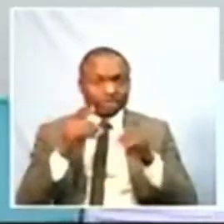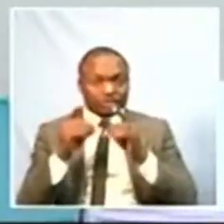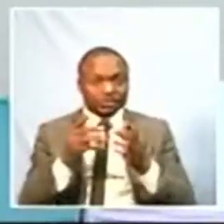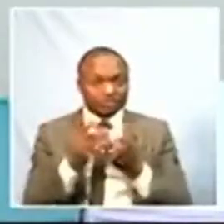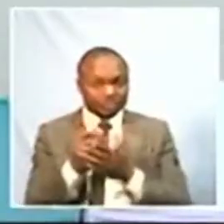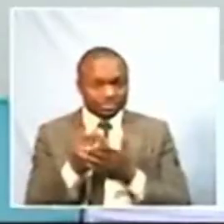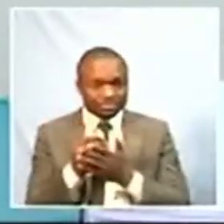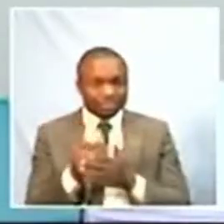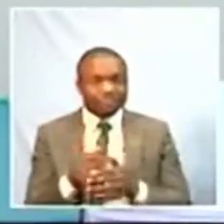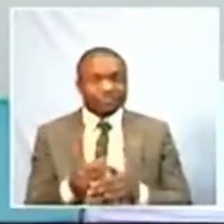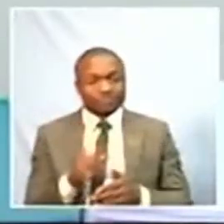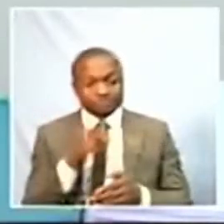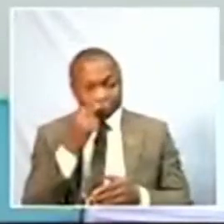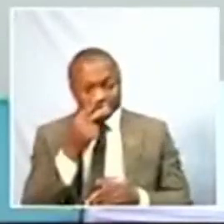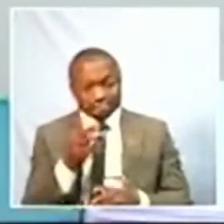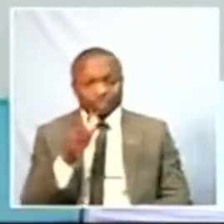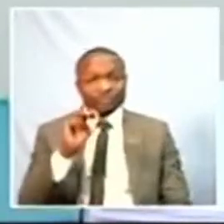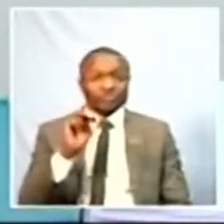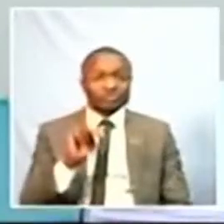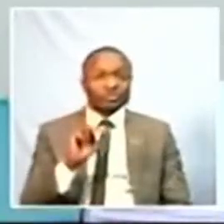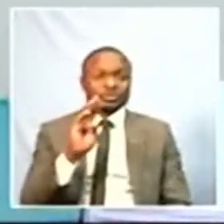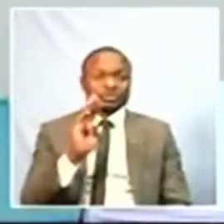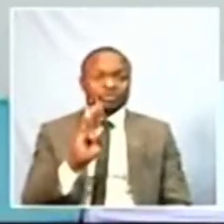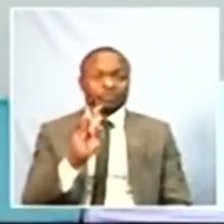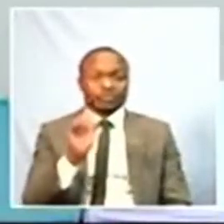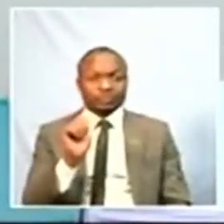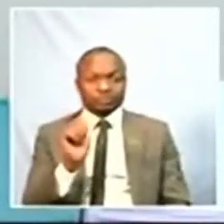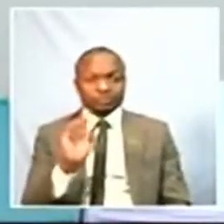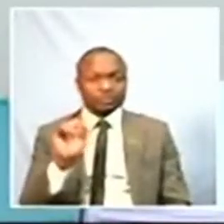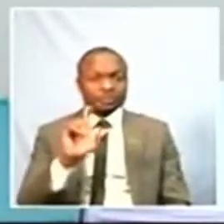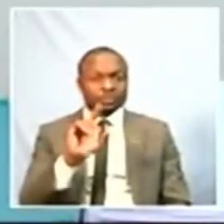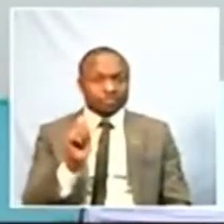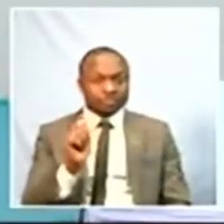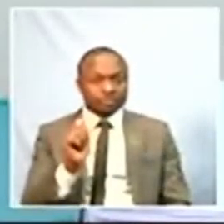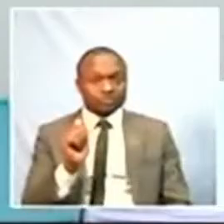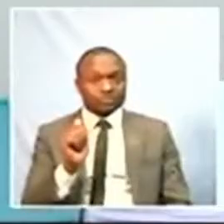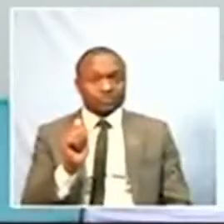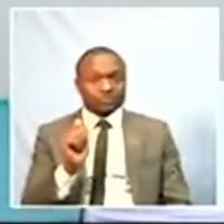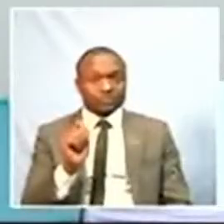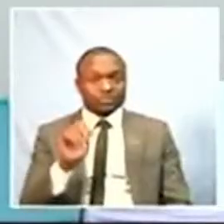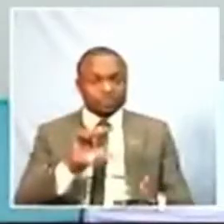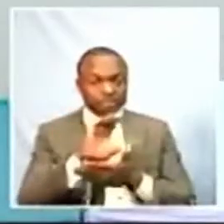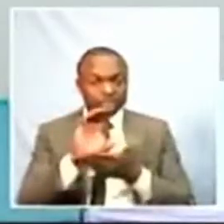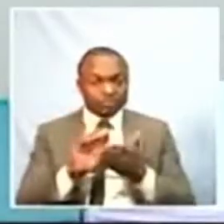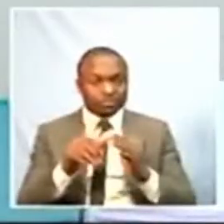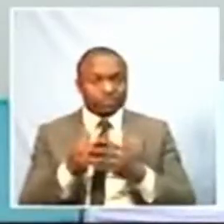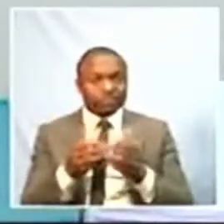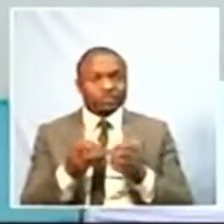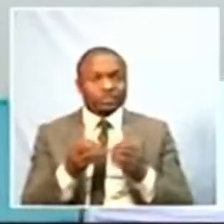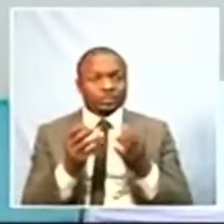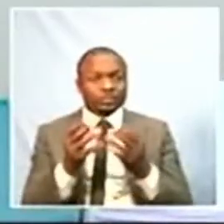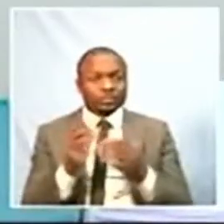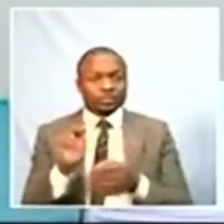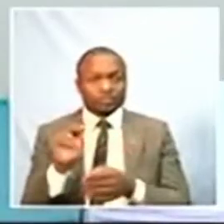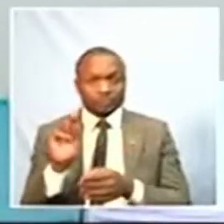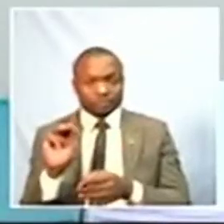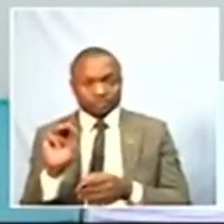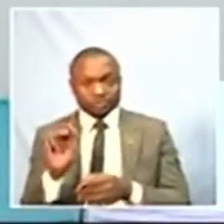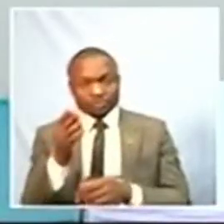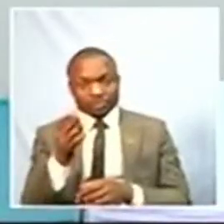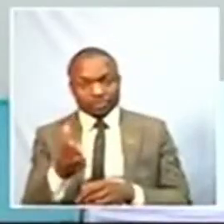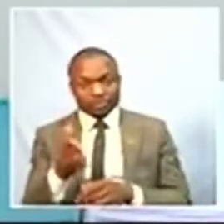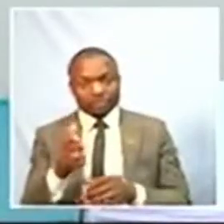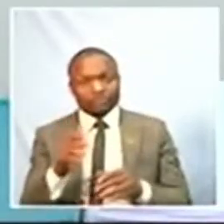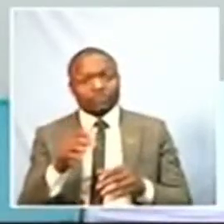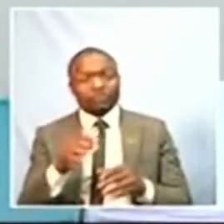when you look at Mbabala and CHOMA, how many kilometers? Is it 30 or 40 kilometers there? Less than